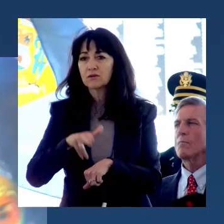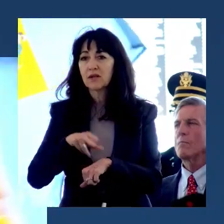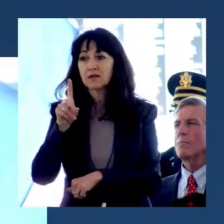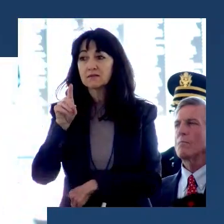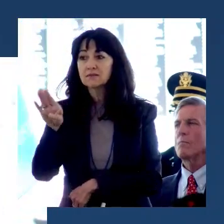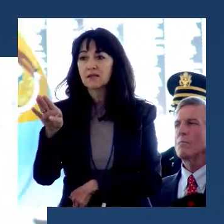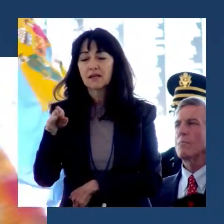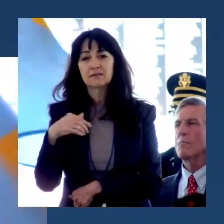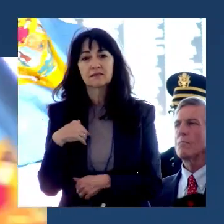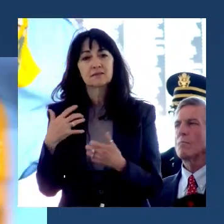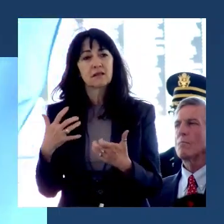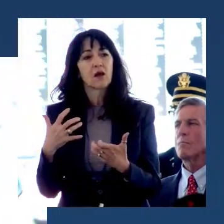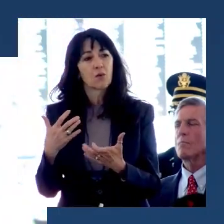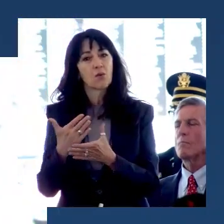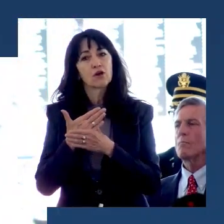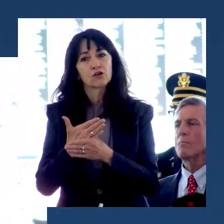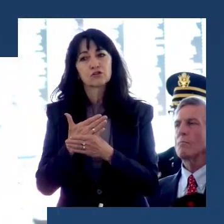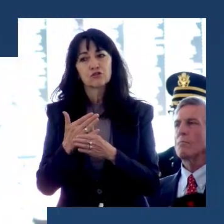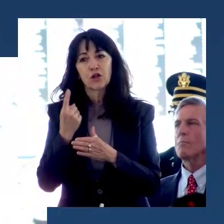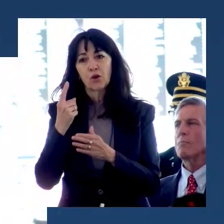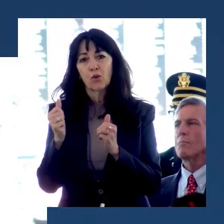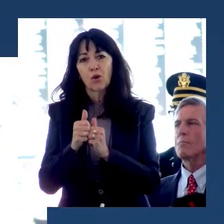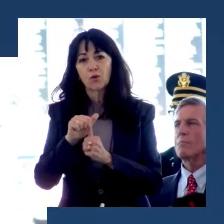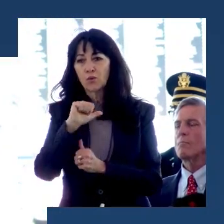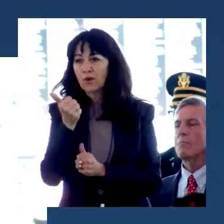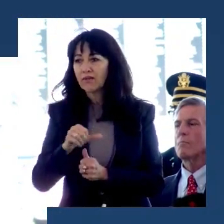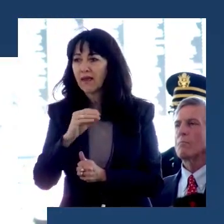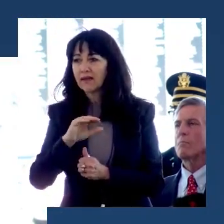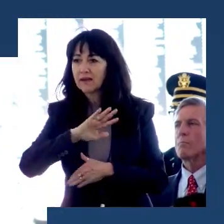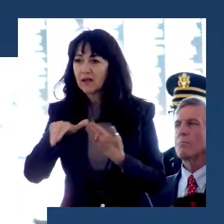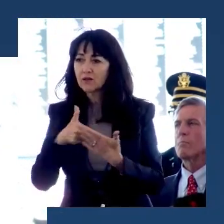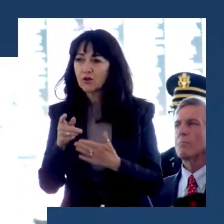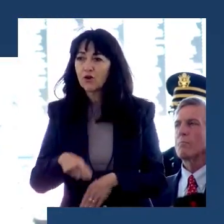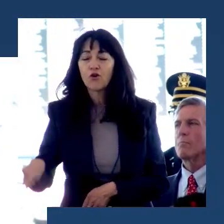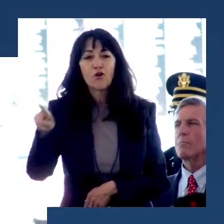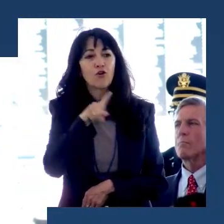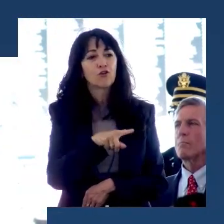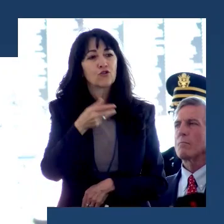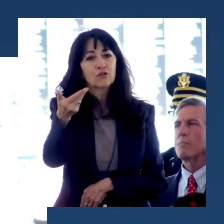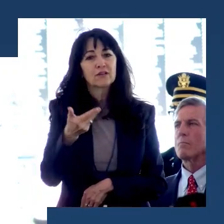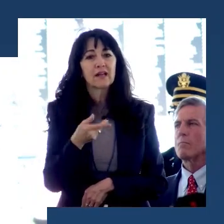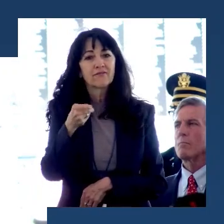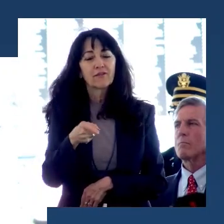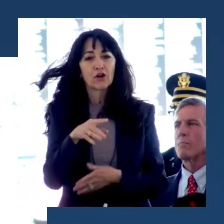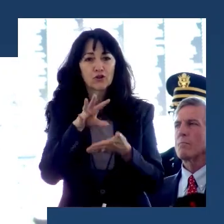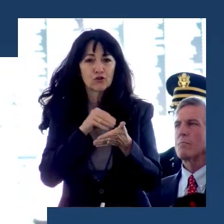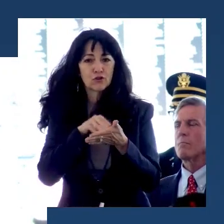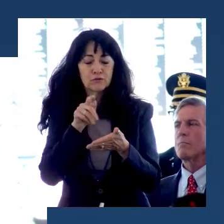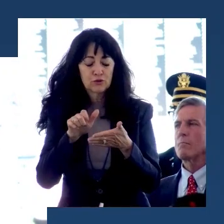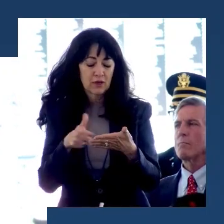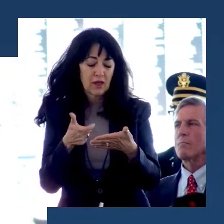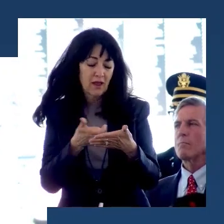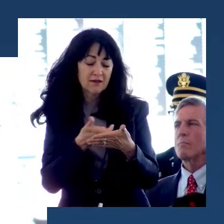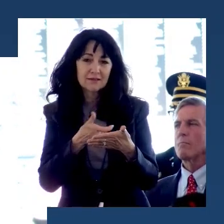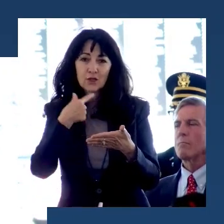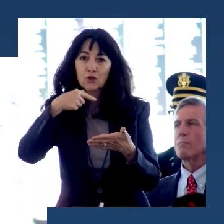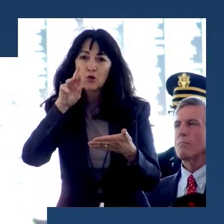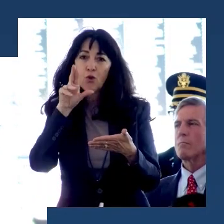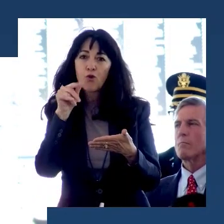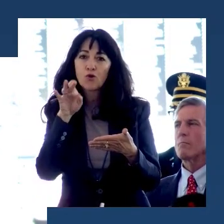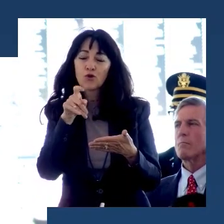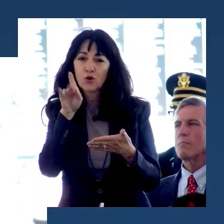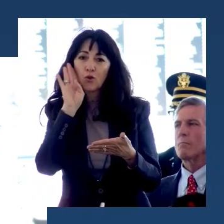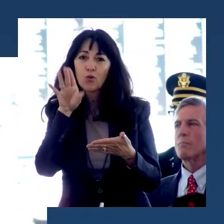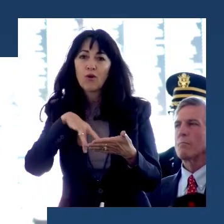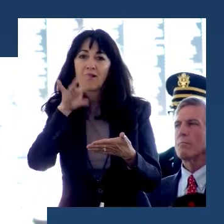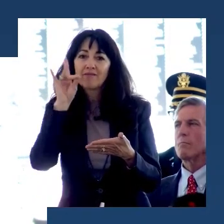to share one with any and all of you, invite you to learn more about her by scanning the QR code. You will find her story